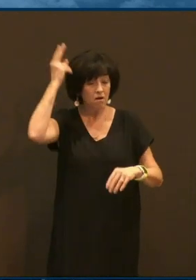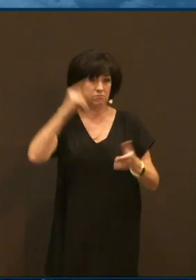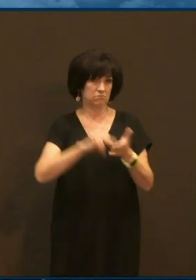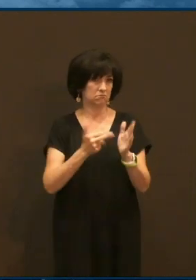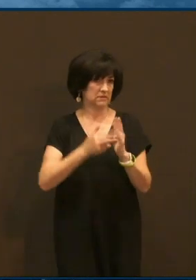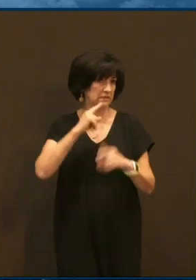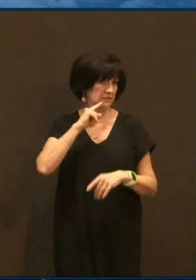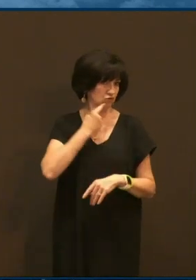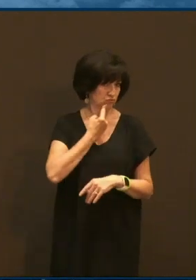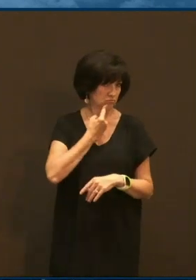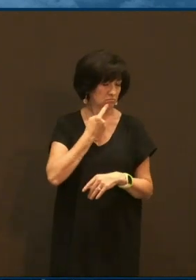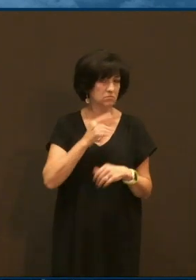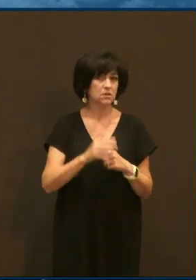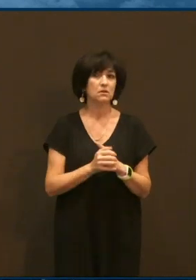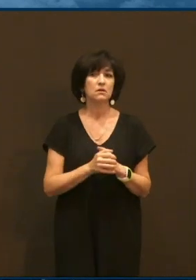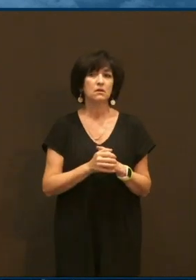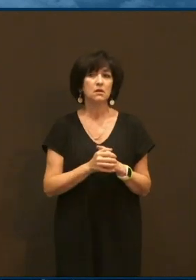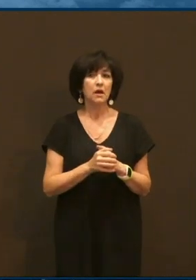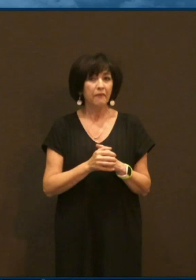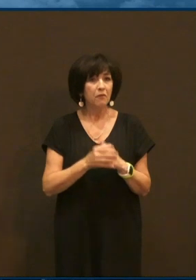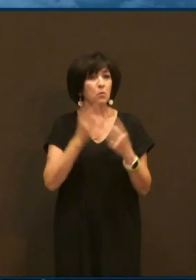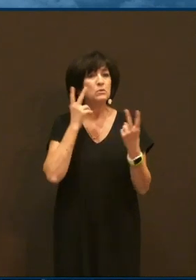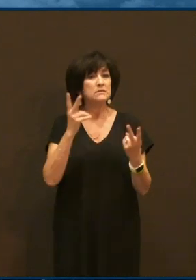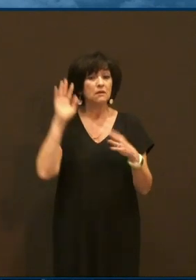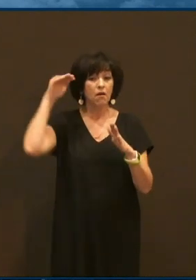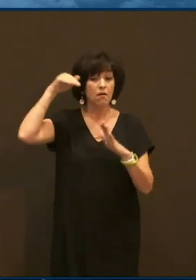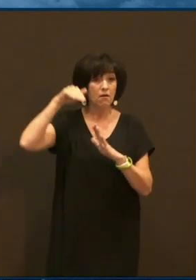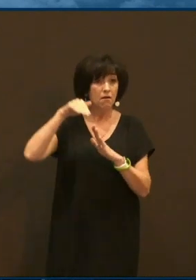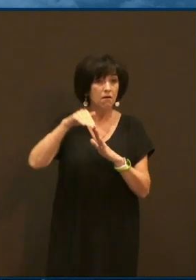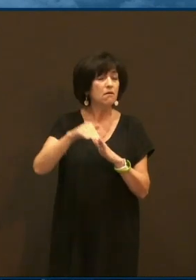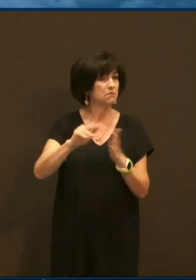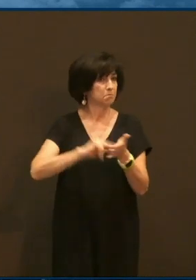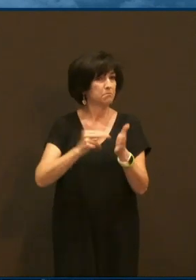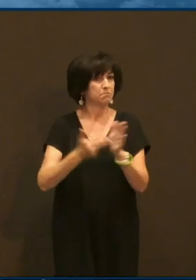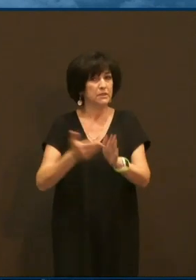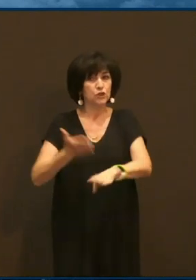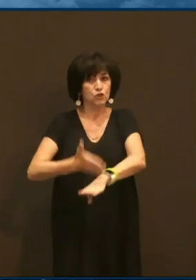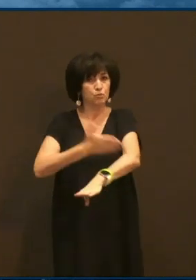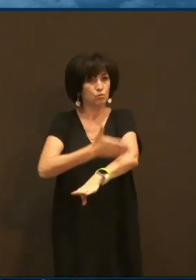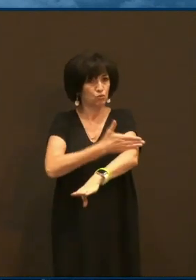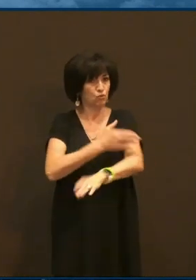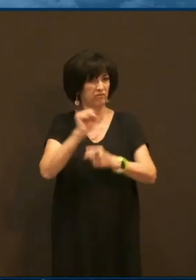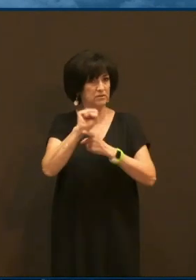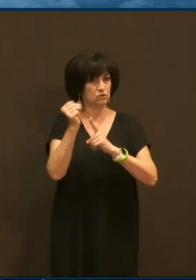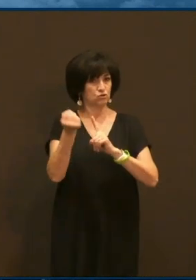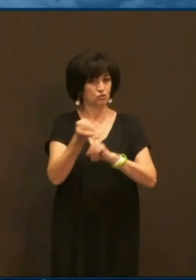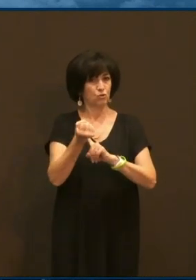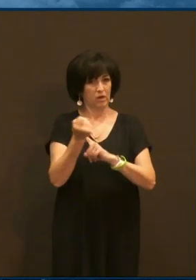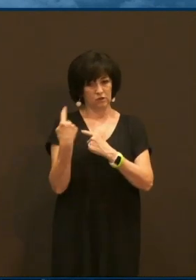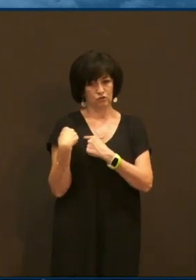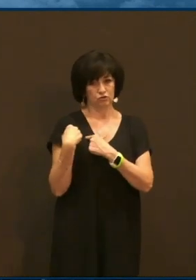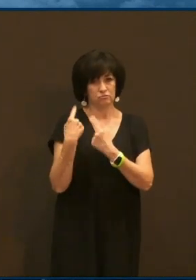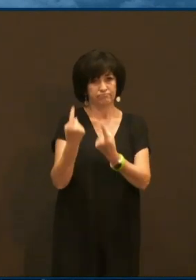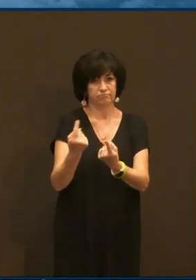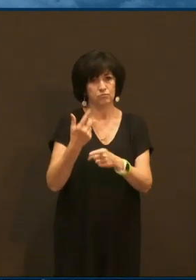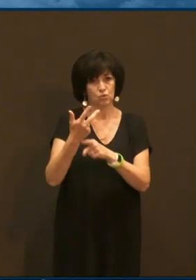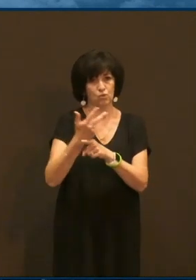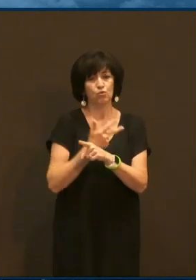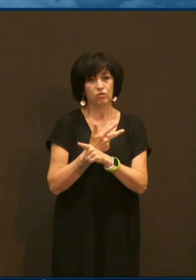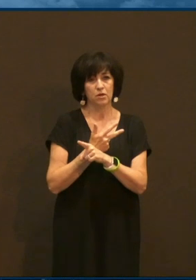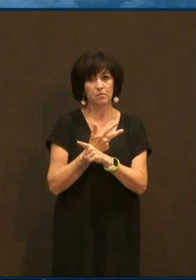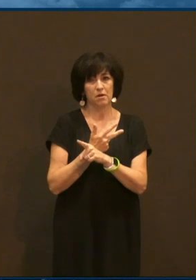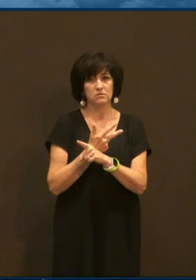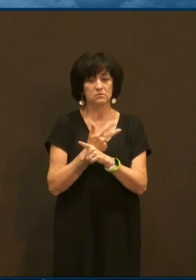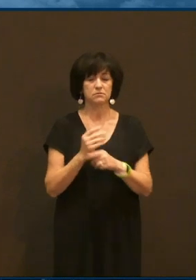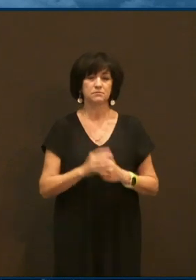then a consistent improvement over the last really month and a half, 2 months, with respect to the